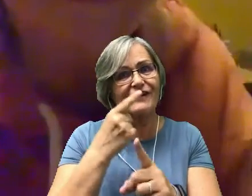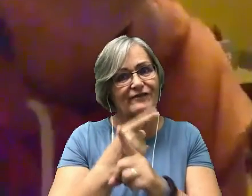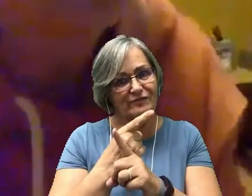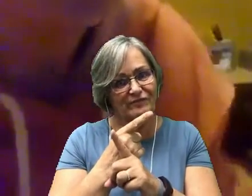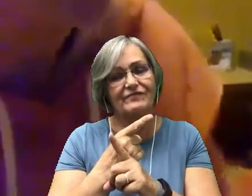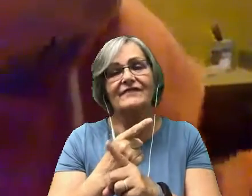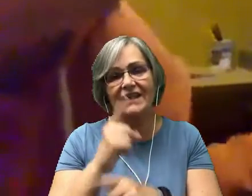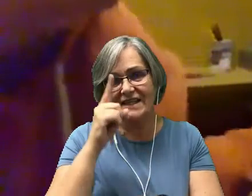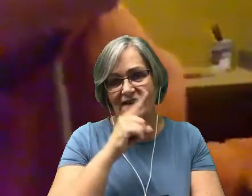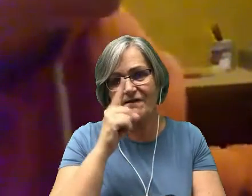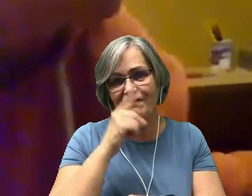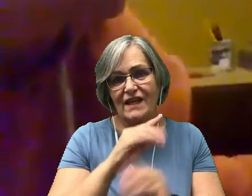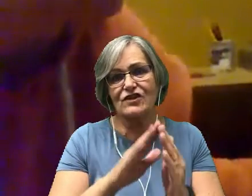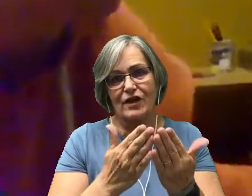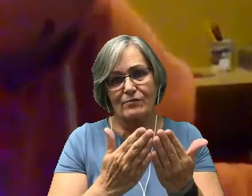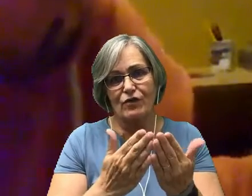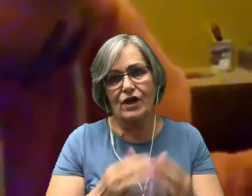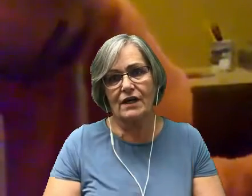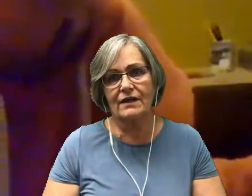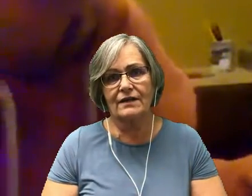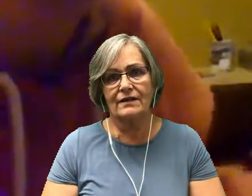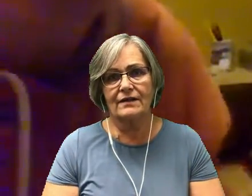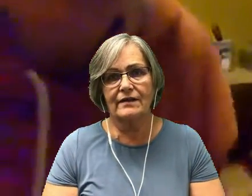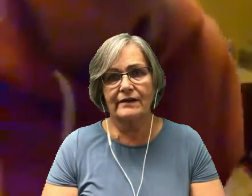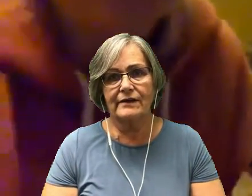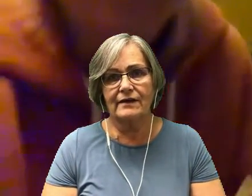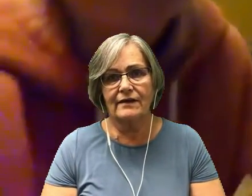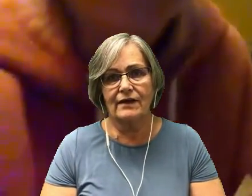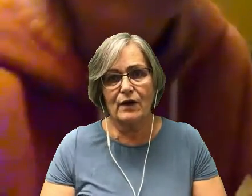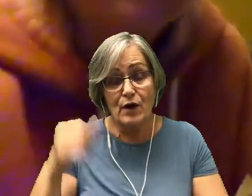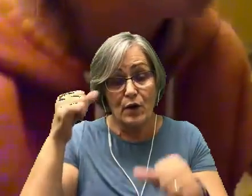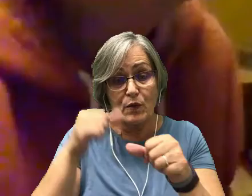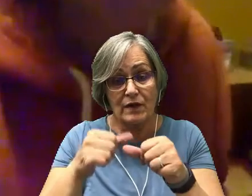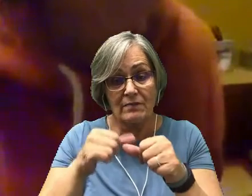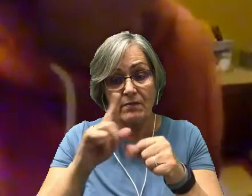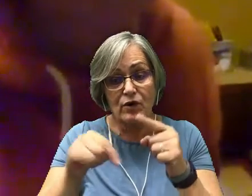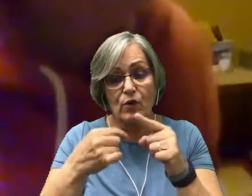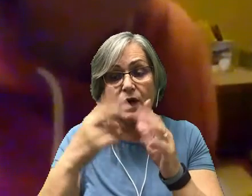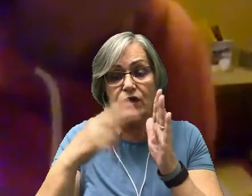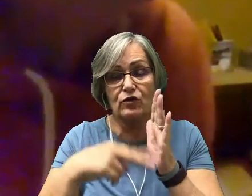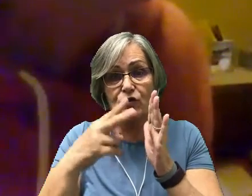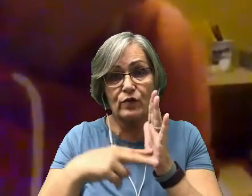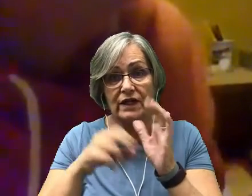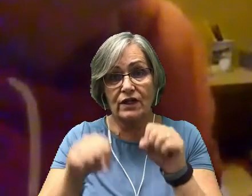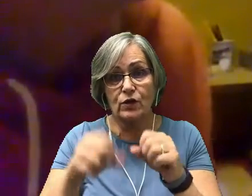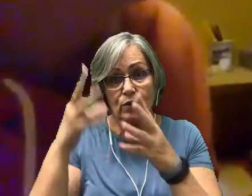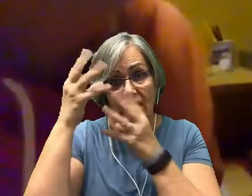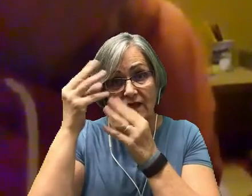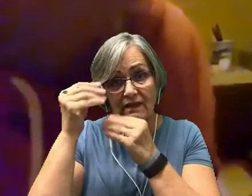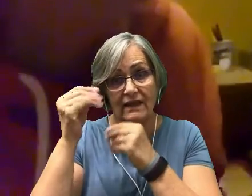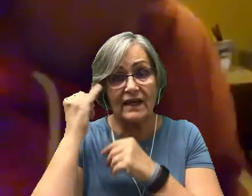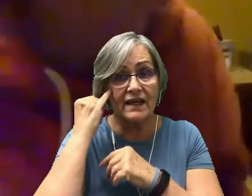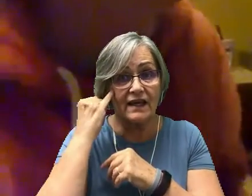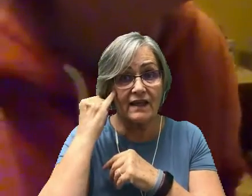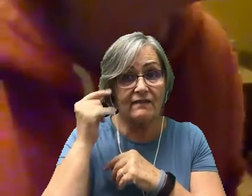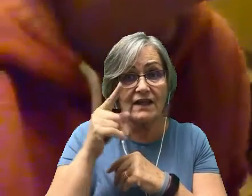fiction, you got it. This is a fiction book. Okay? So remember, when you're reading, you can